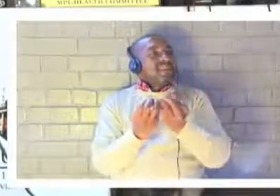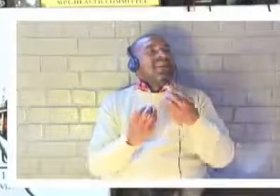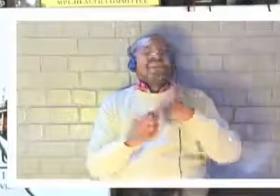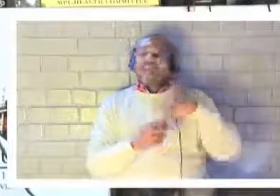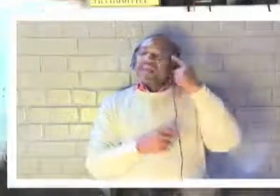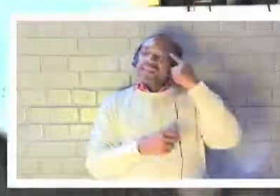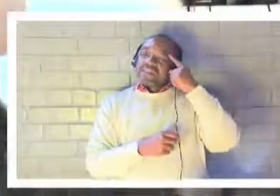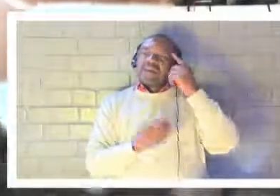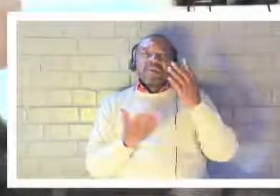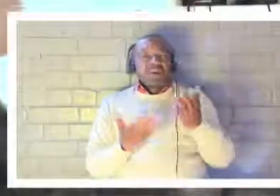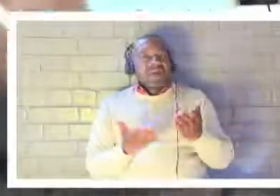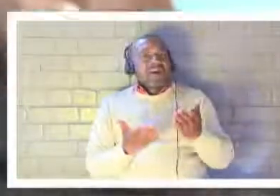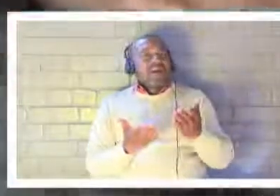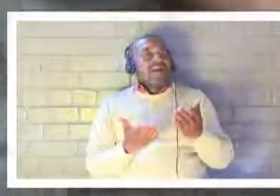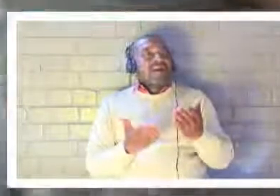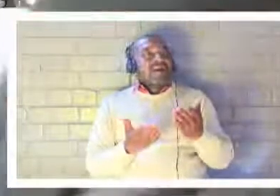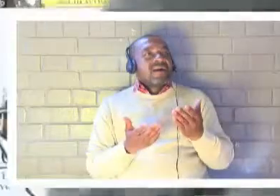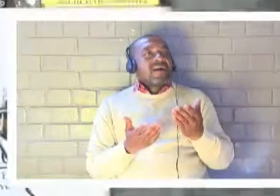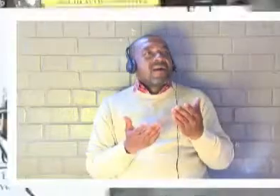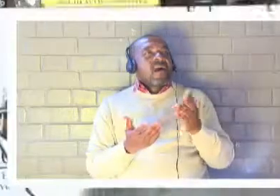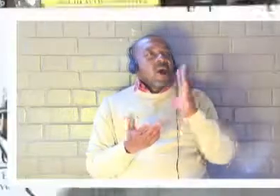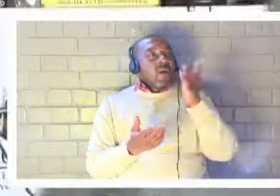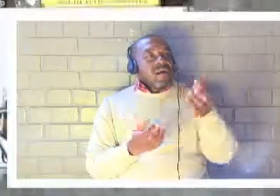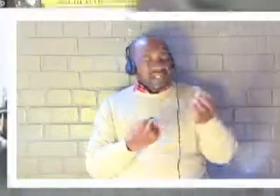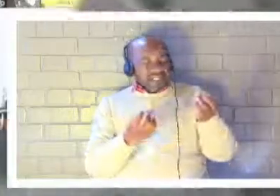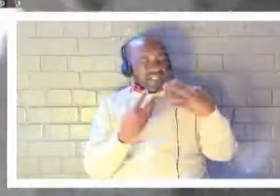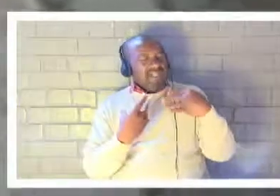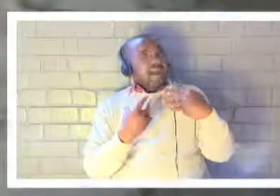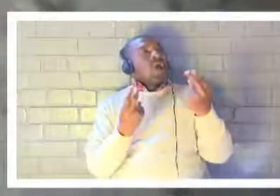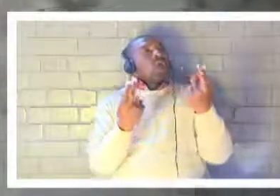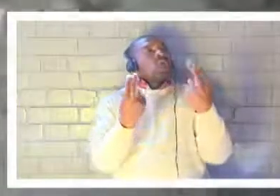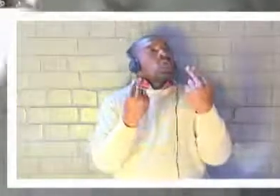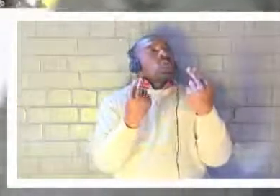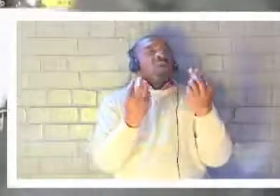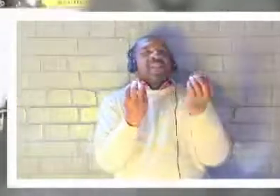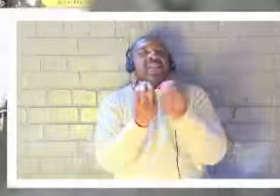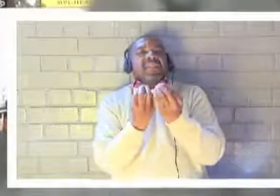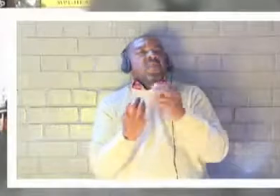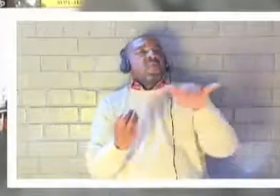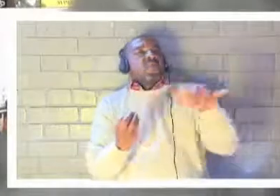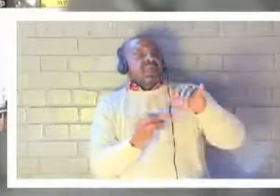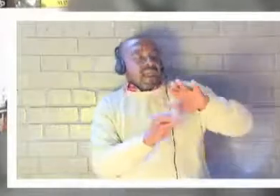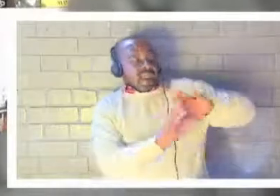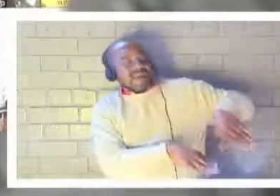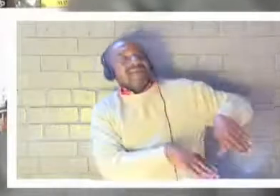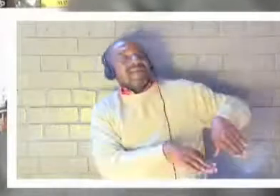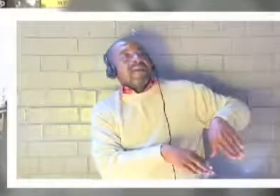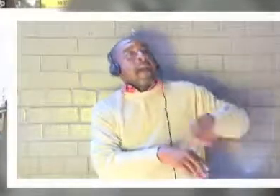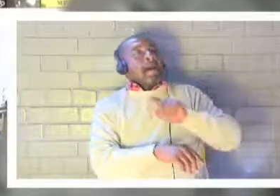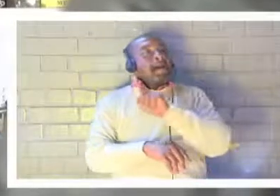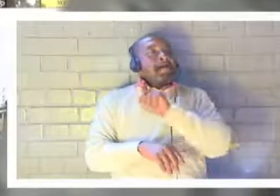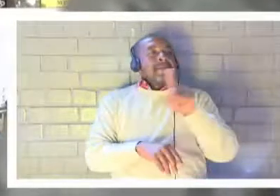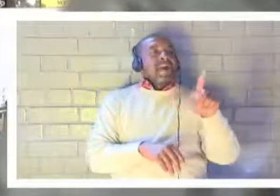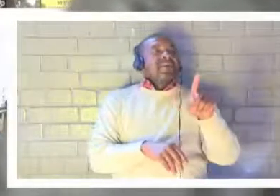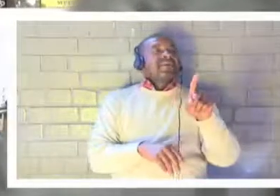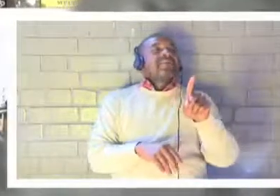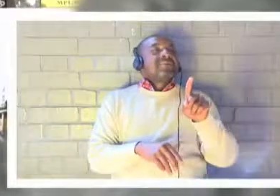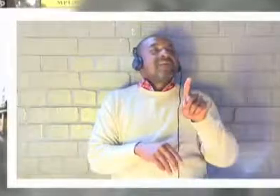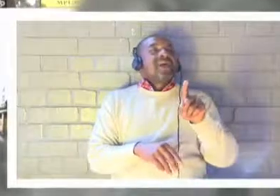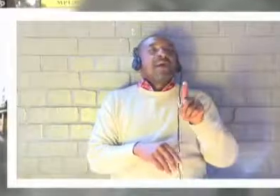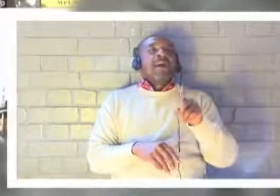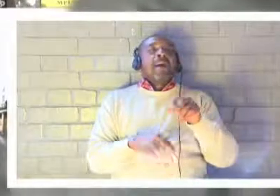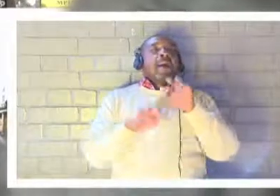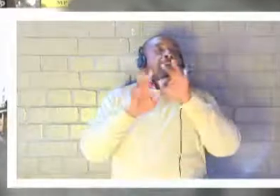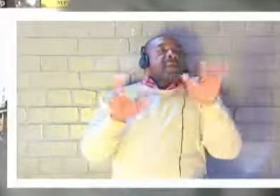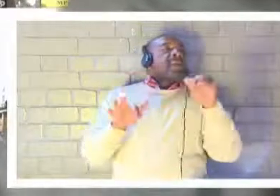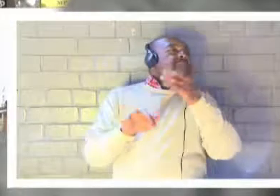thought we will bring new things that were left out, but the colleagues keep on saying